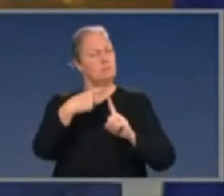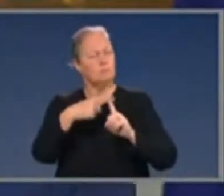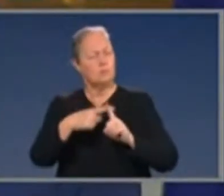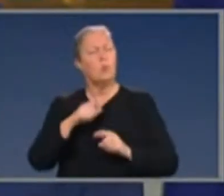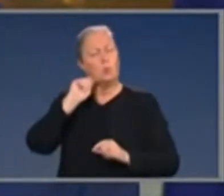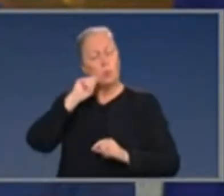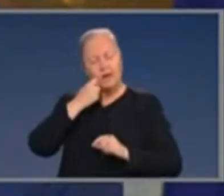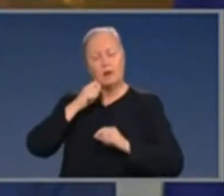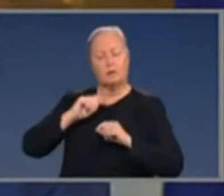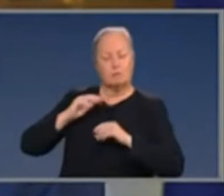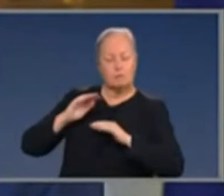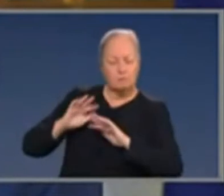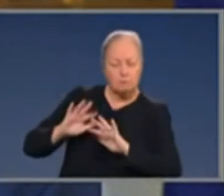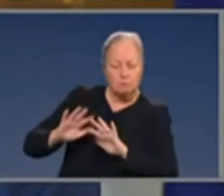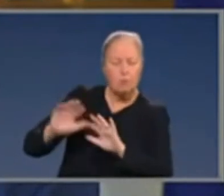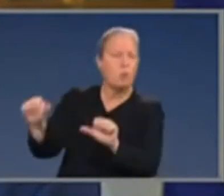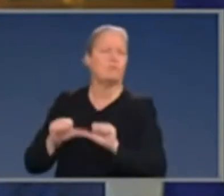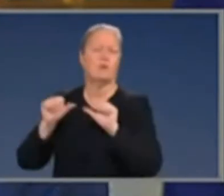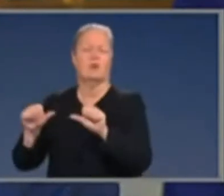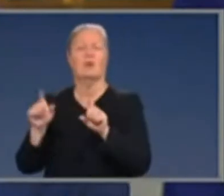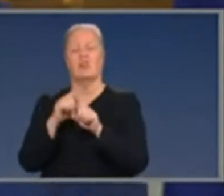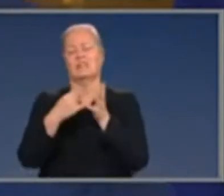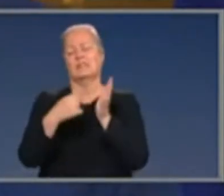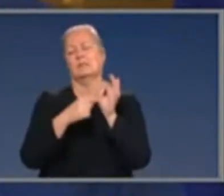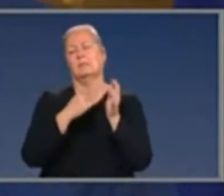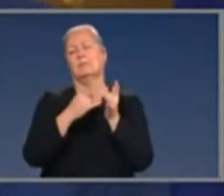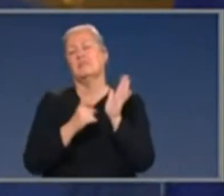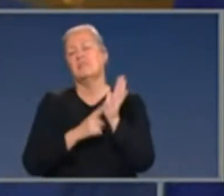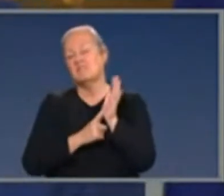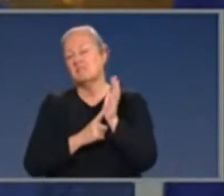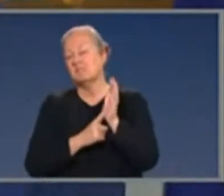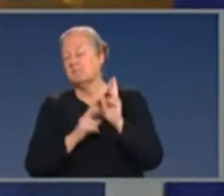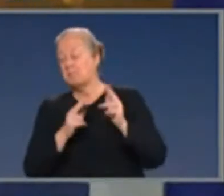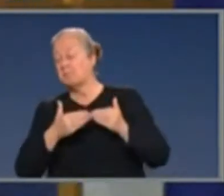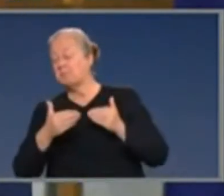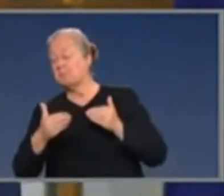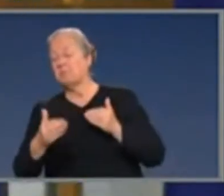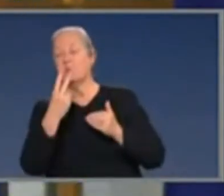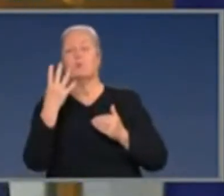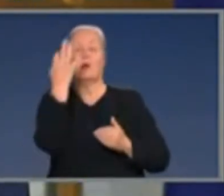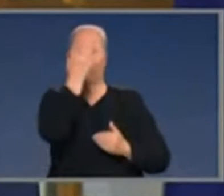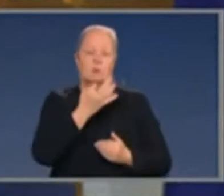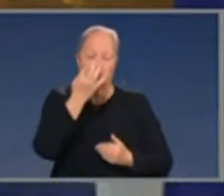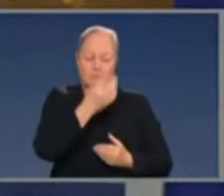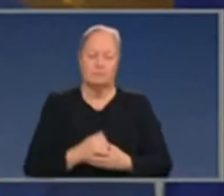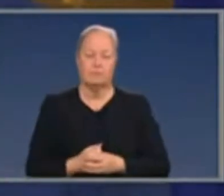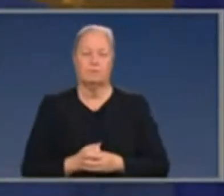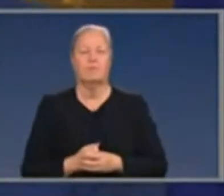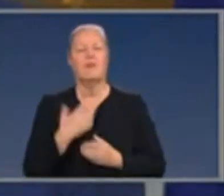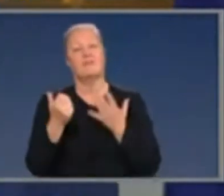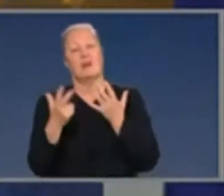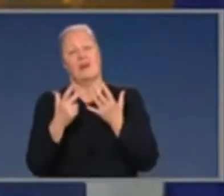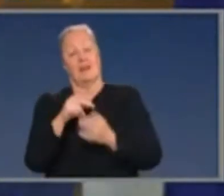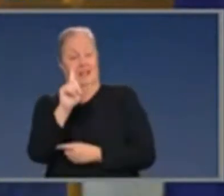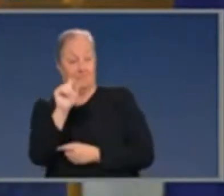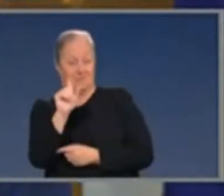St Basil's in the next 24 hours. There are 11 other facilities